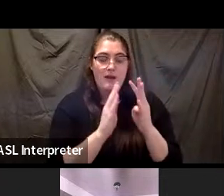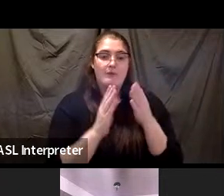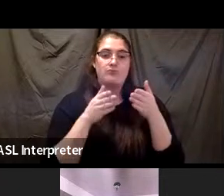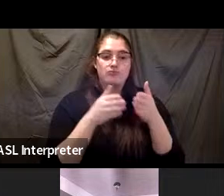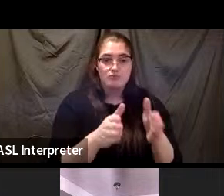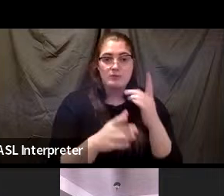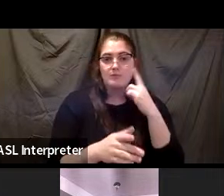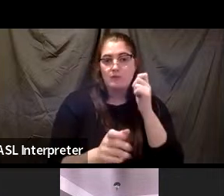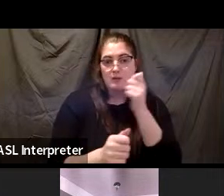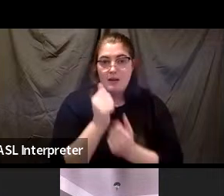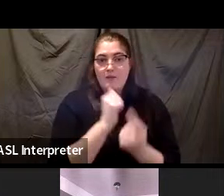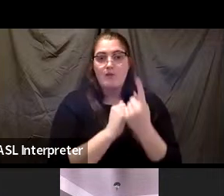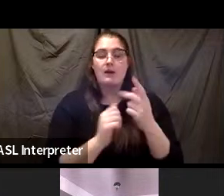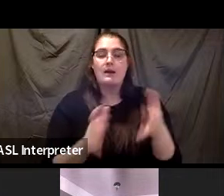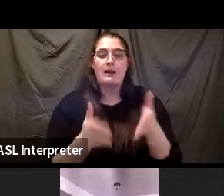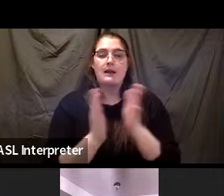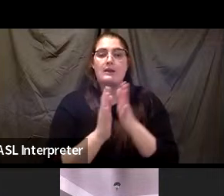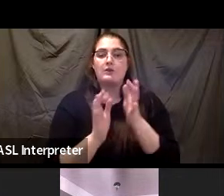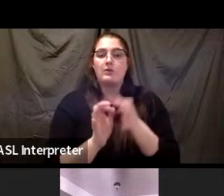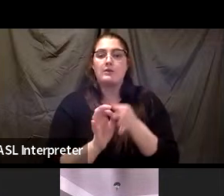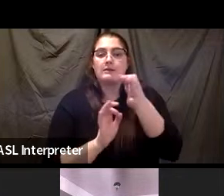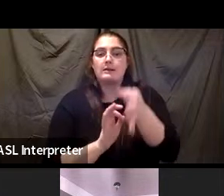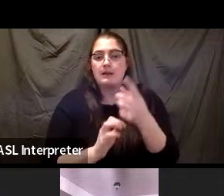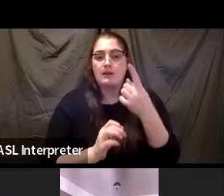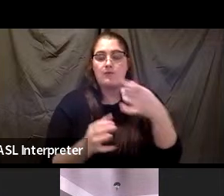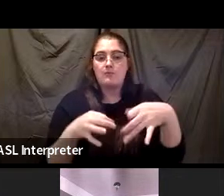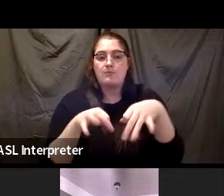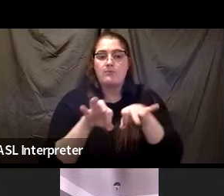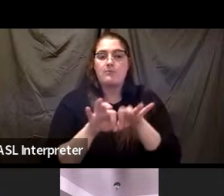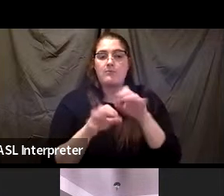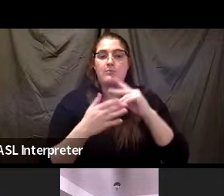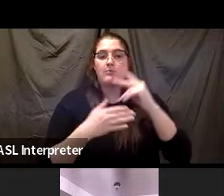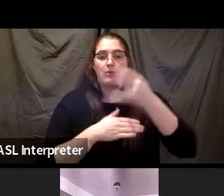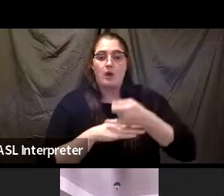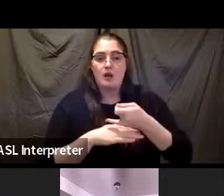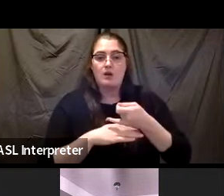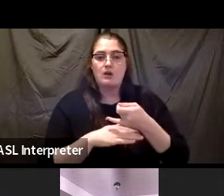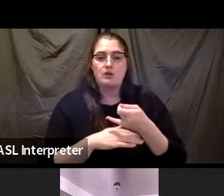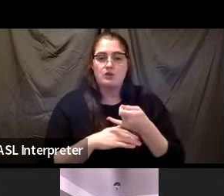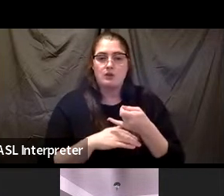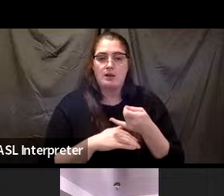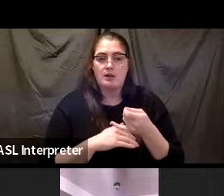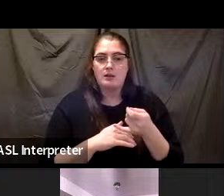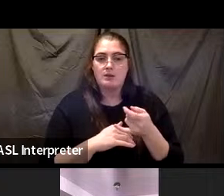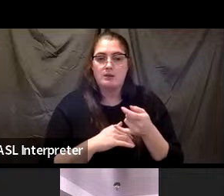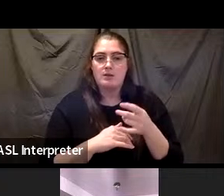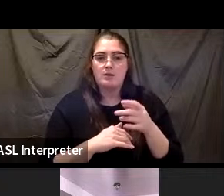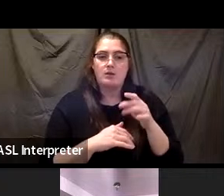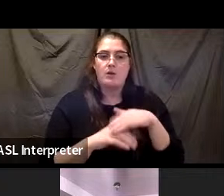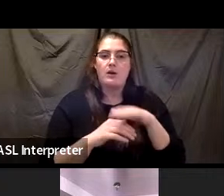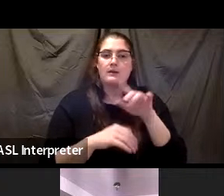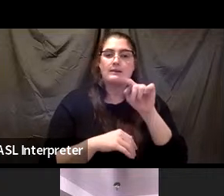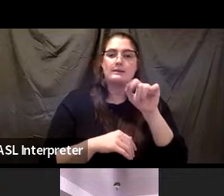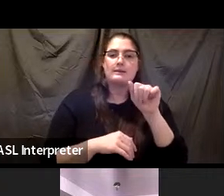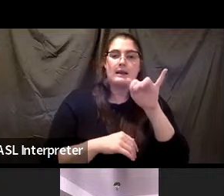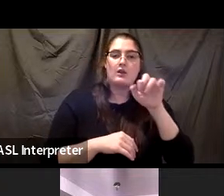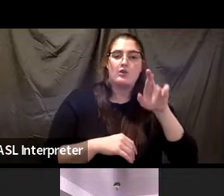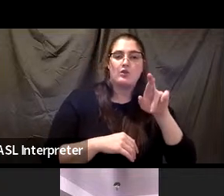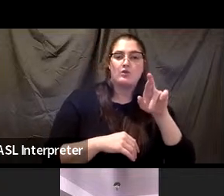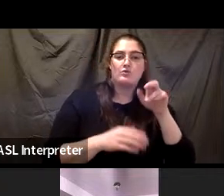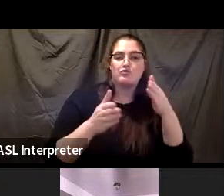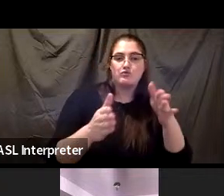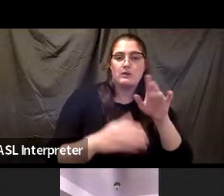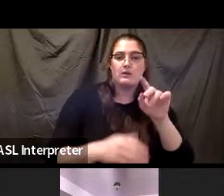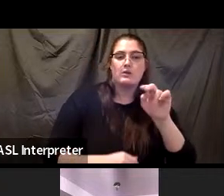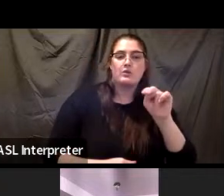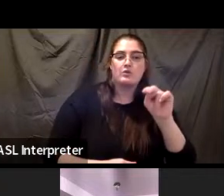on the vital project that we've had, one from South Dakota, Taylor Street Northeast, as well as New York